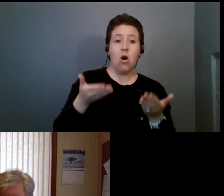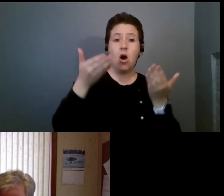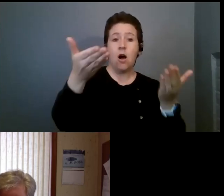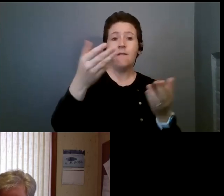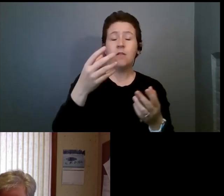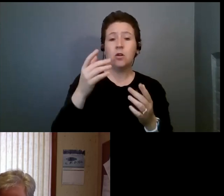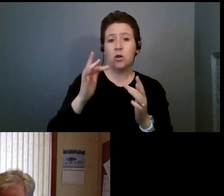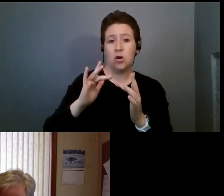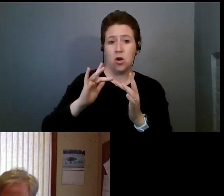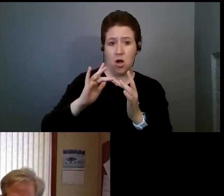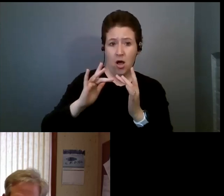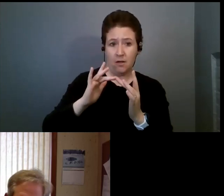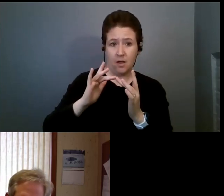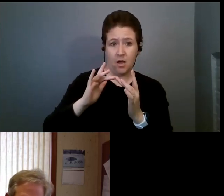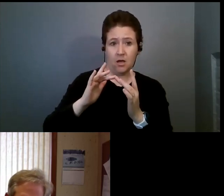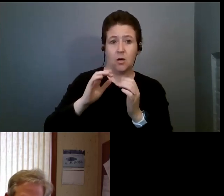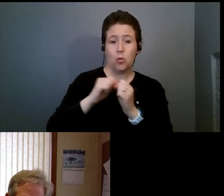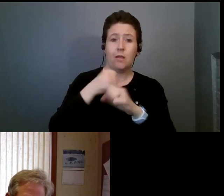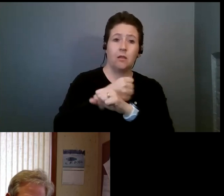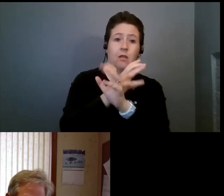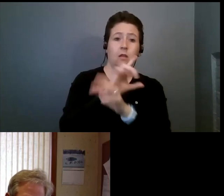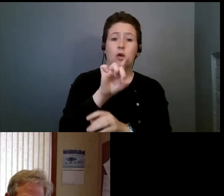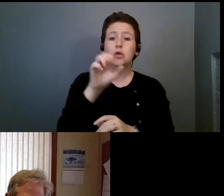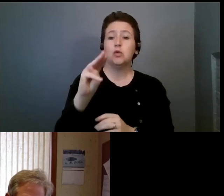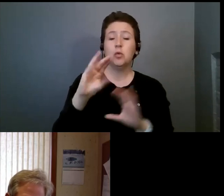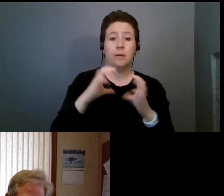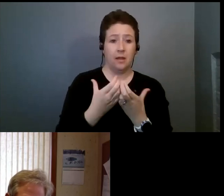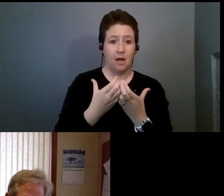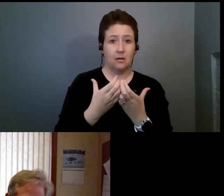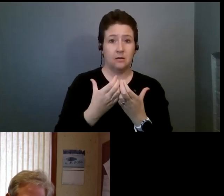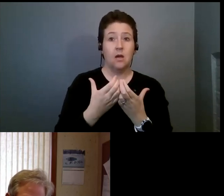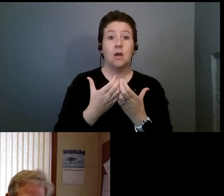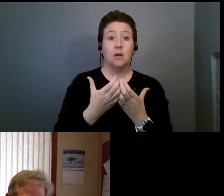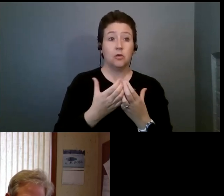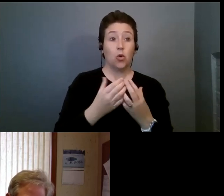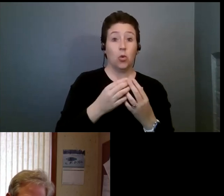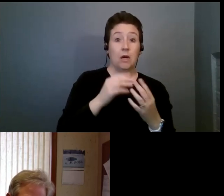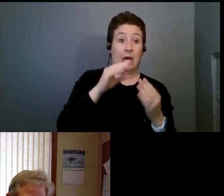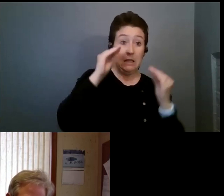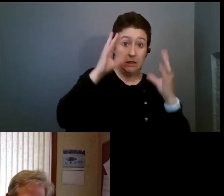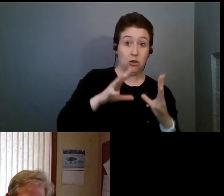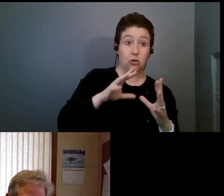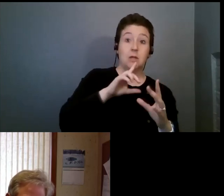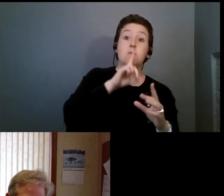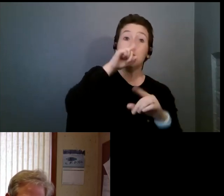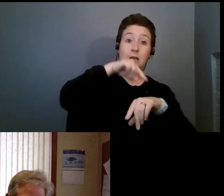that includes synchronous Zoom classes so that they're face-to-face but still remote. And then we're also